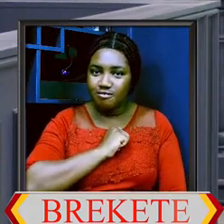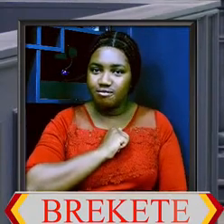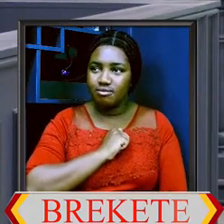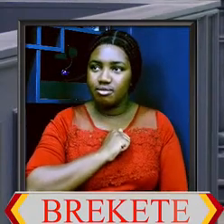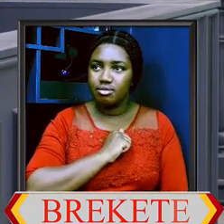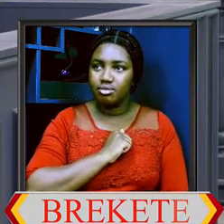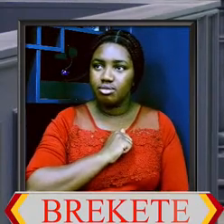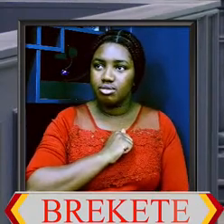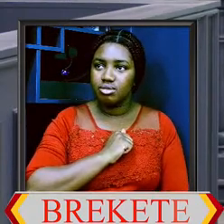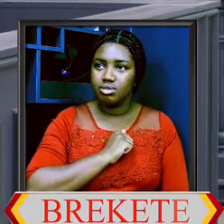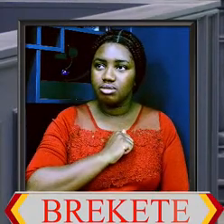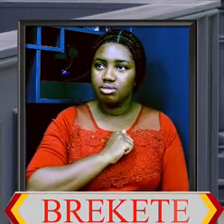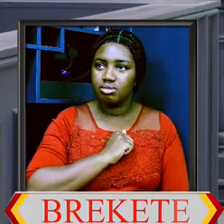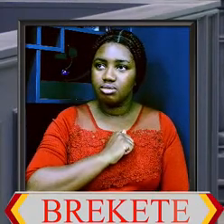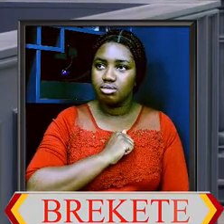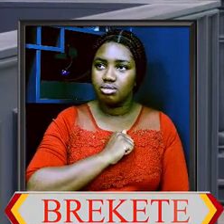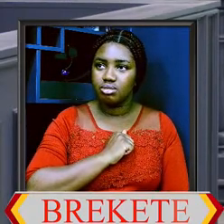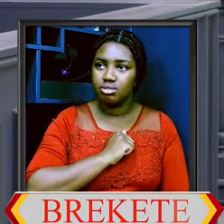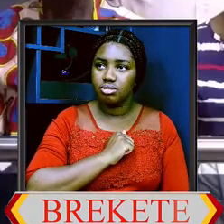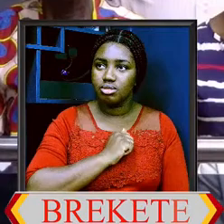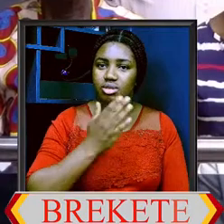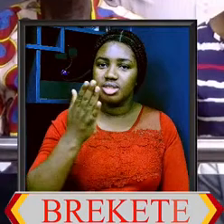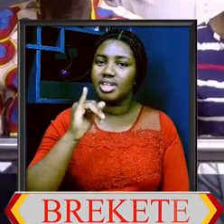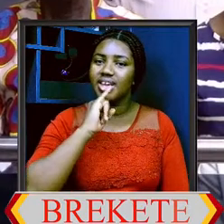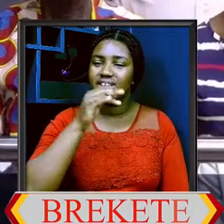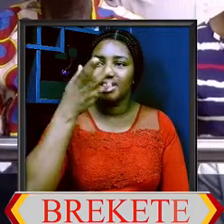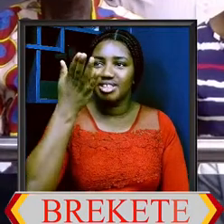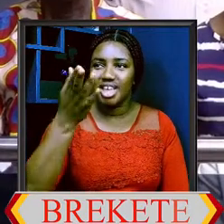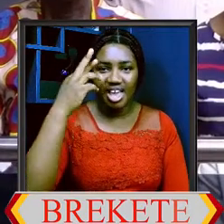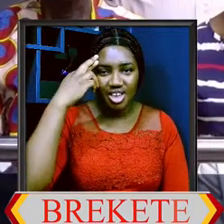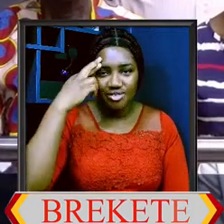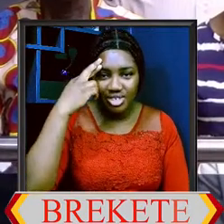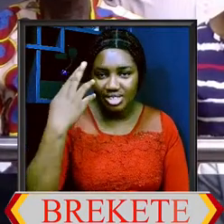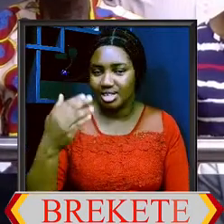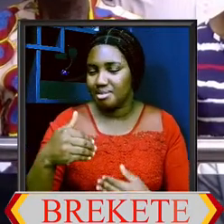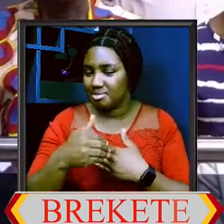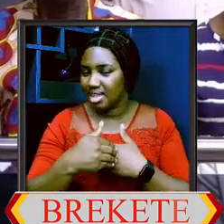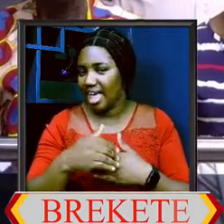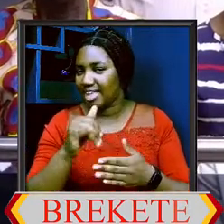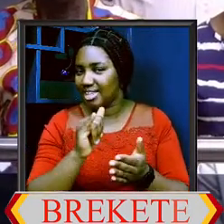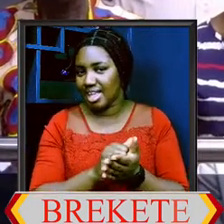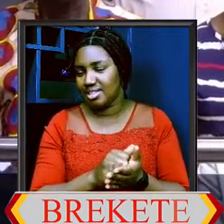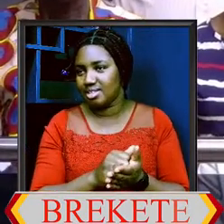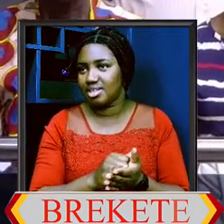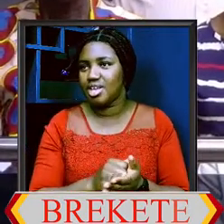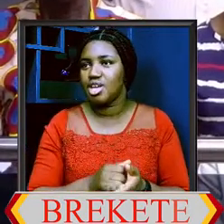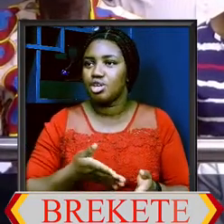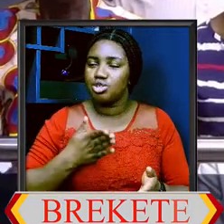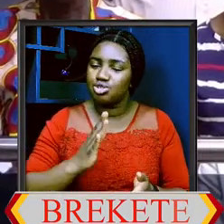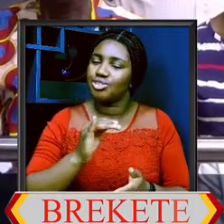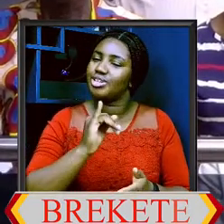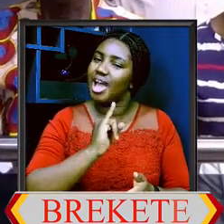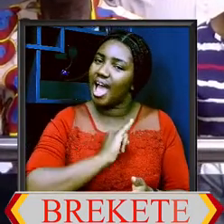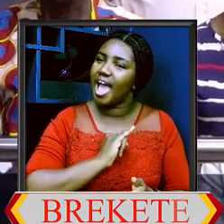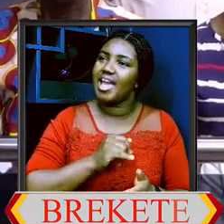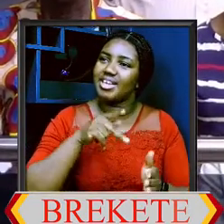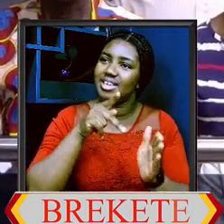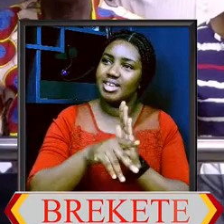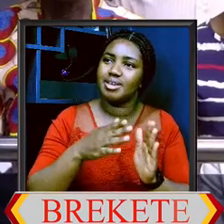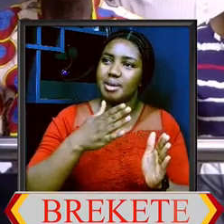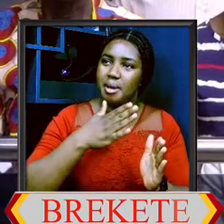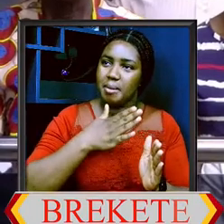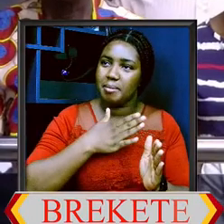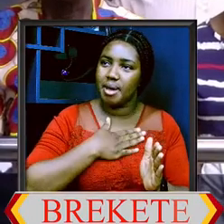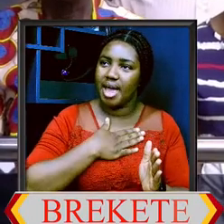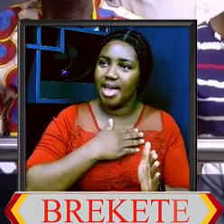myself so there is a reason behind that sir should I kill myself no me